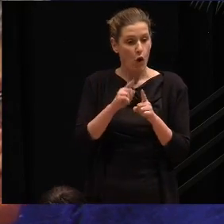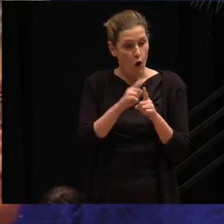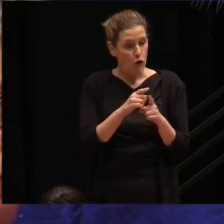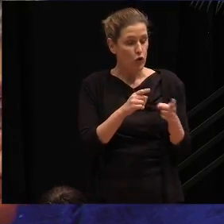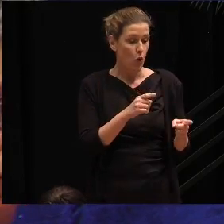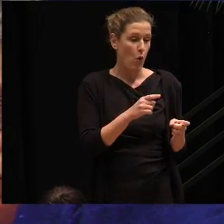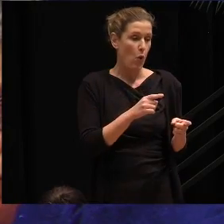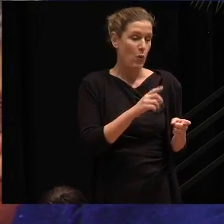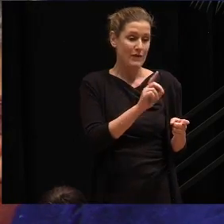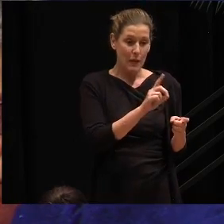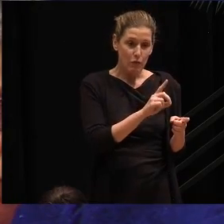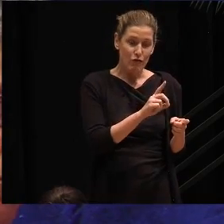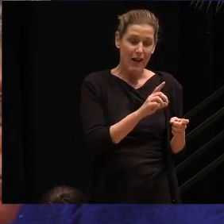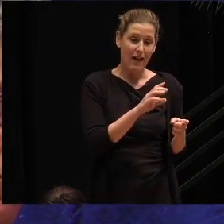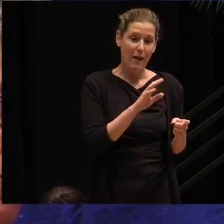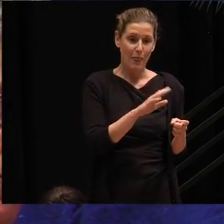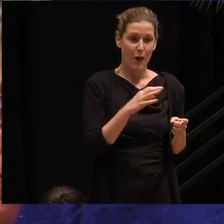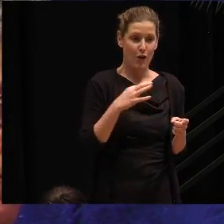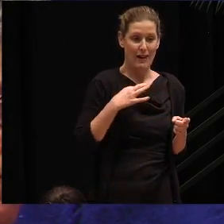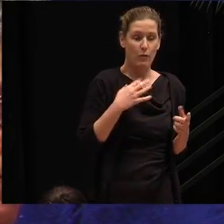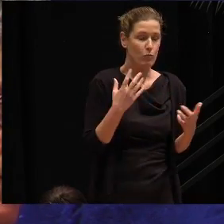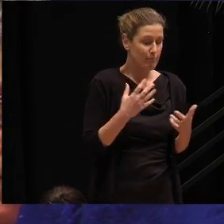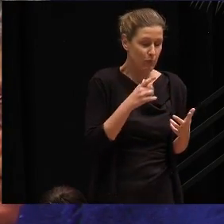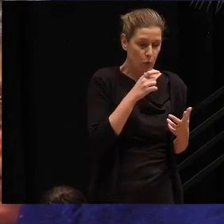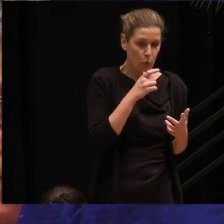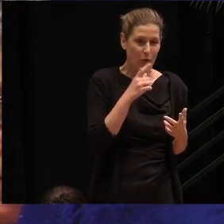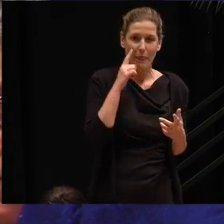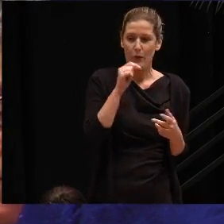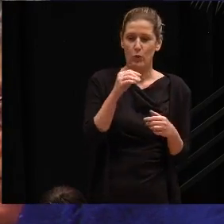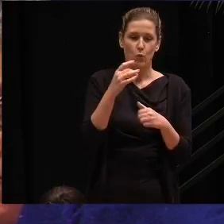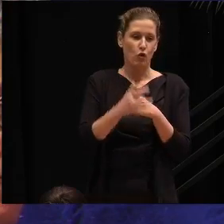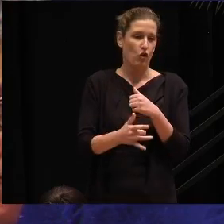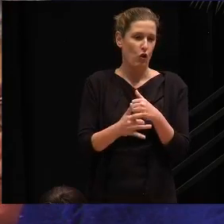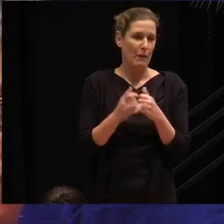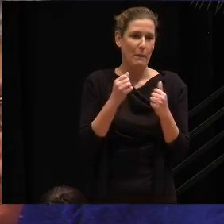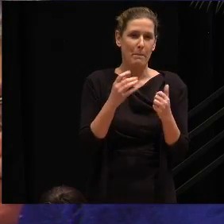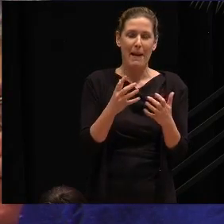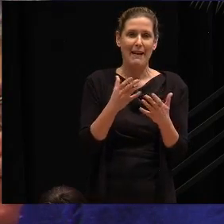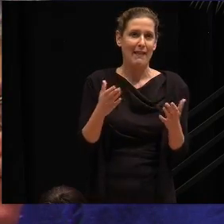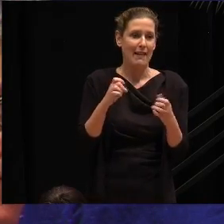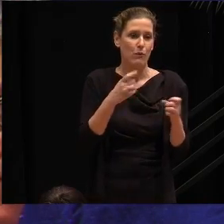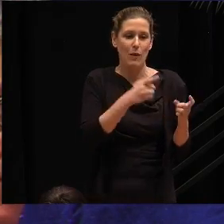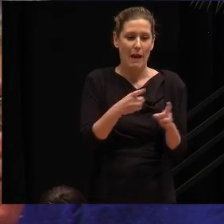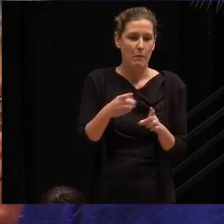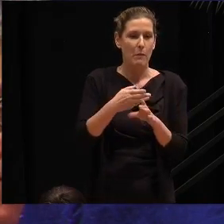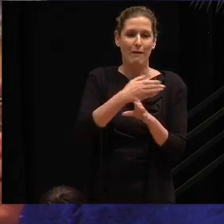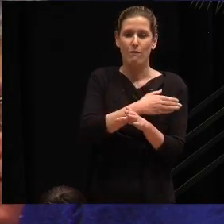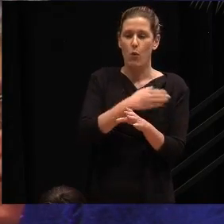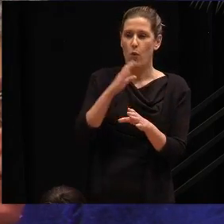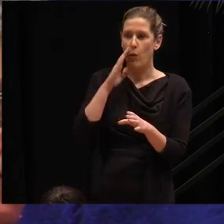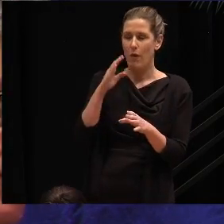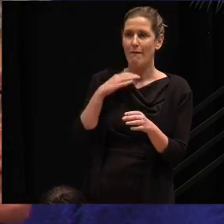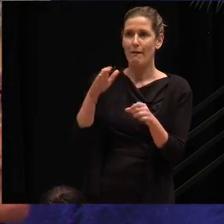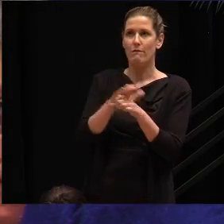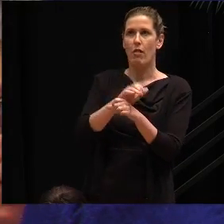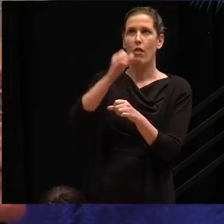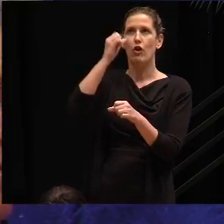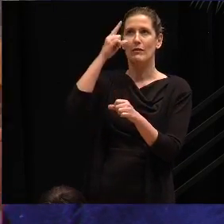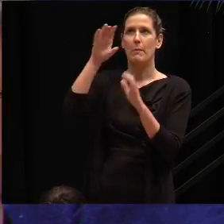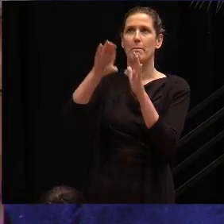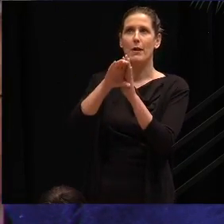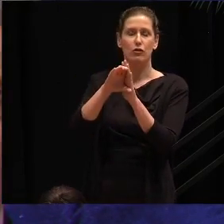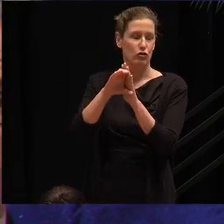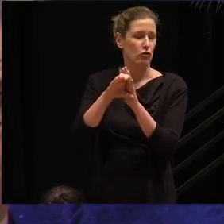quality Democrats will bring forward? I still think it's too early. There's so much more that has to happen before we're really going to get a full sense of what next